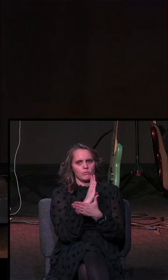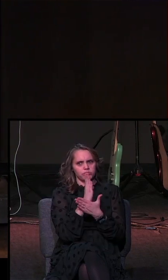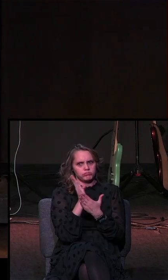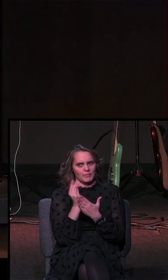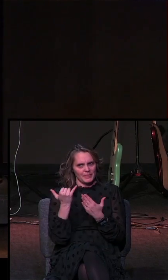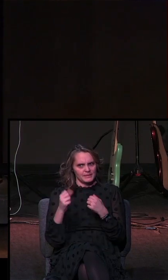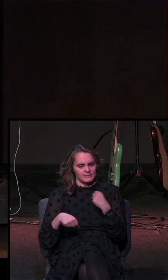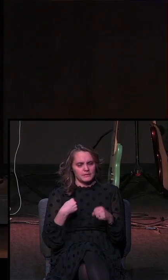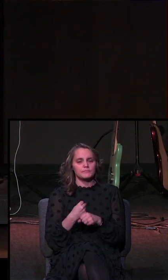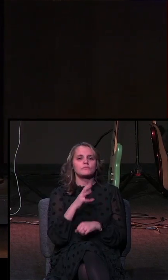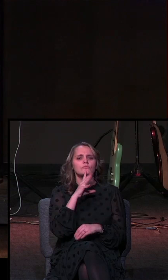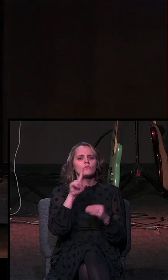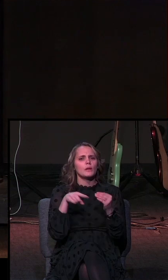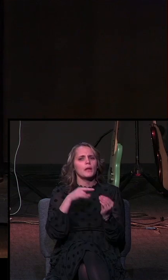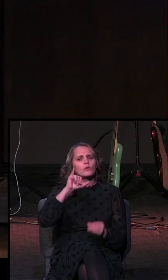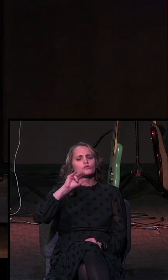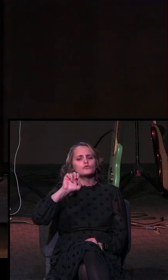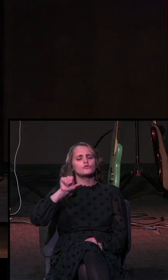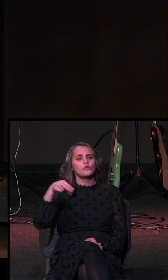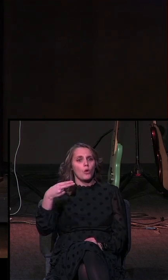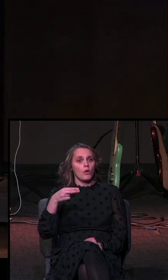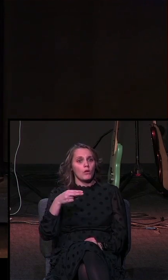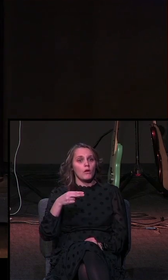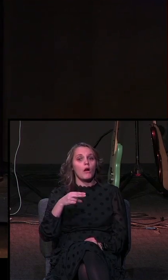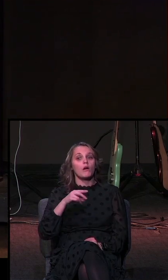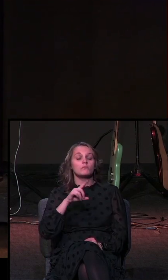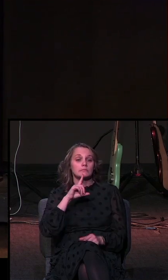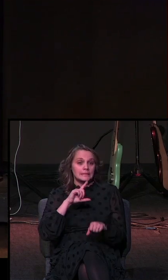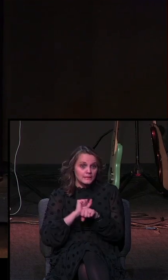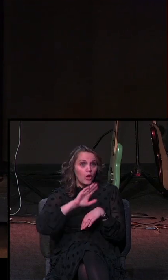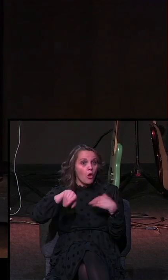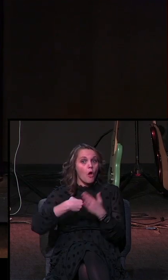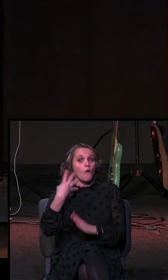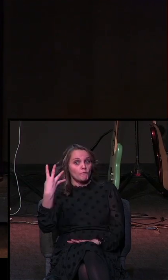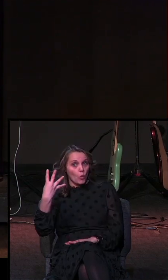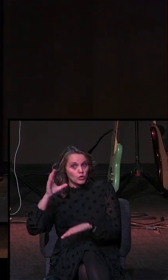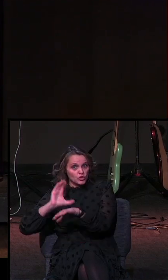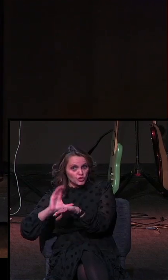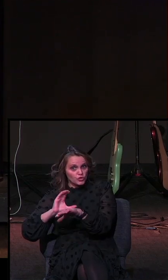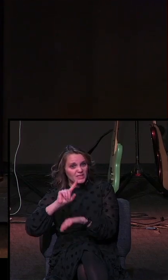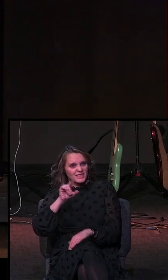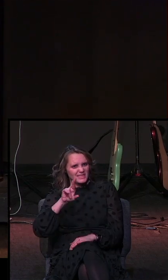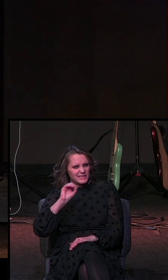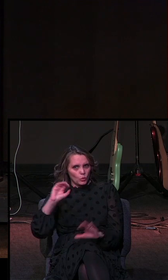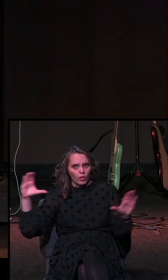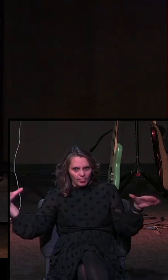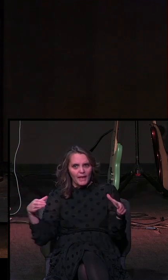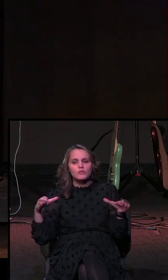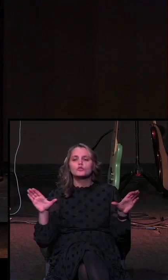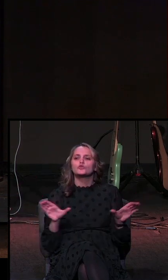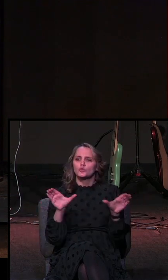here, talking about Jonah. And actually, at all four churches in the Zero Collective, we've been doing this series together. And just now we're kind of in the